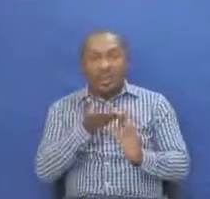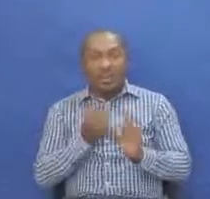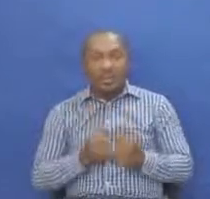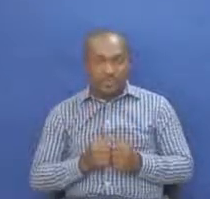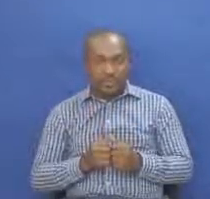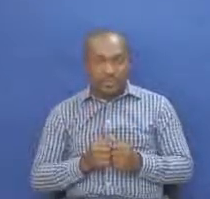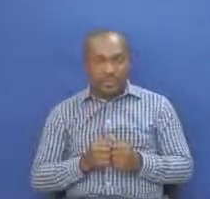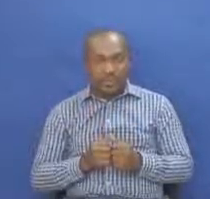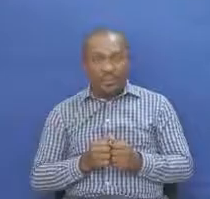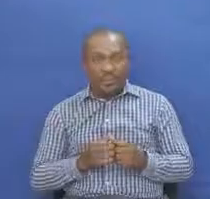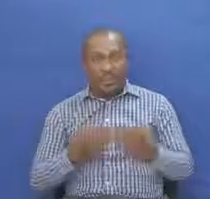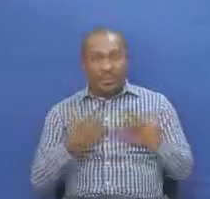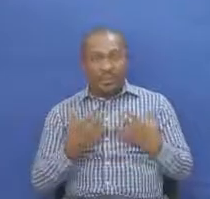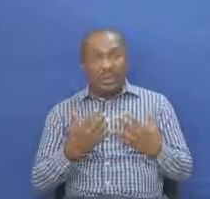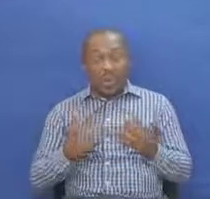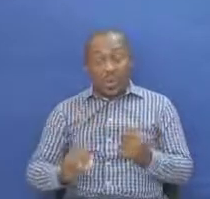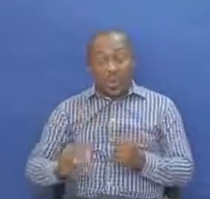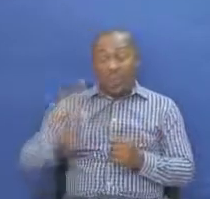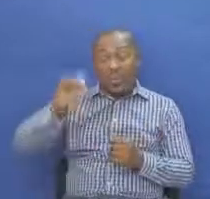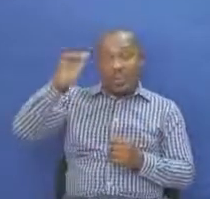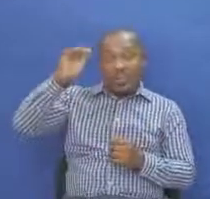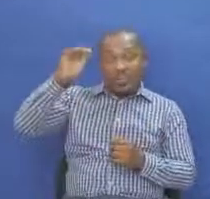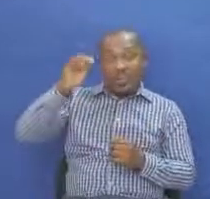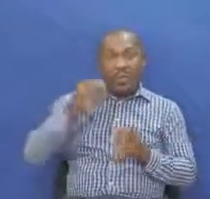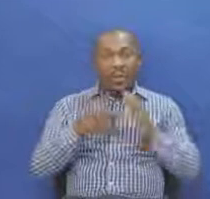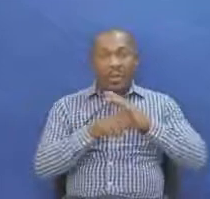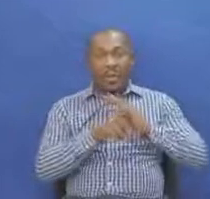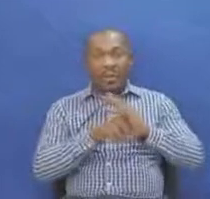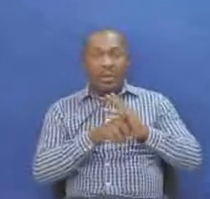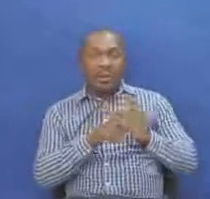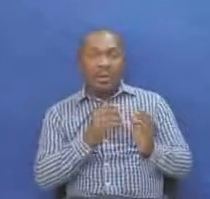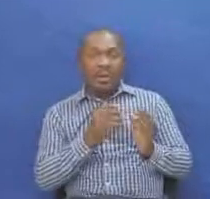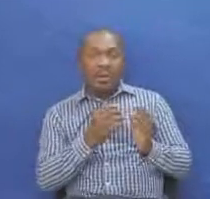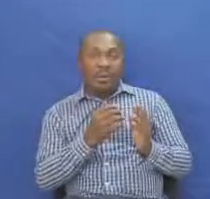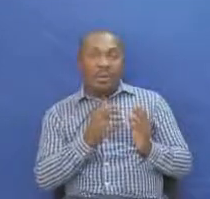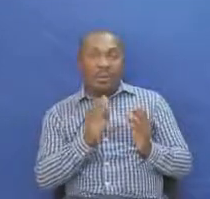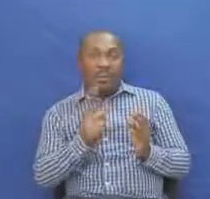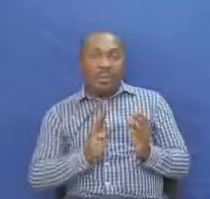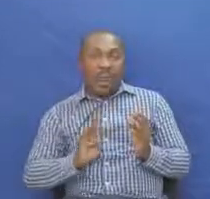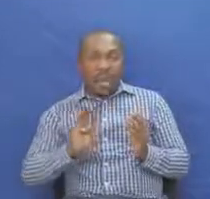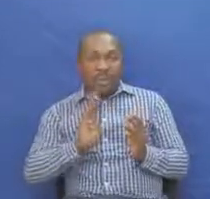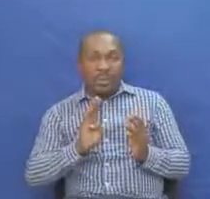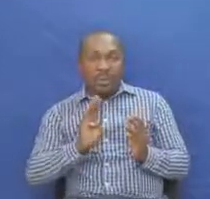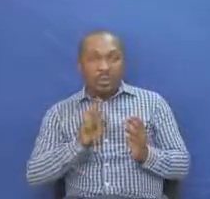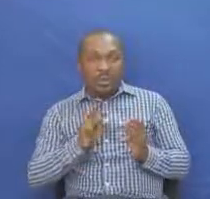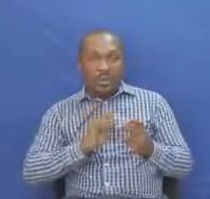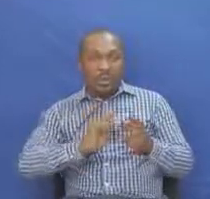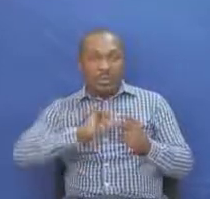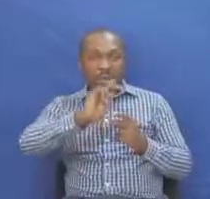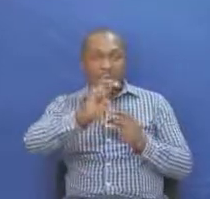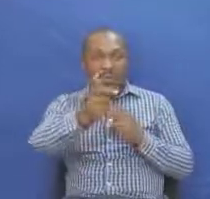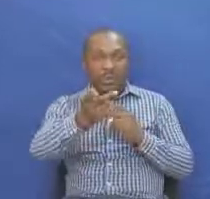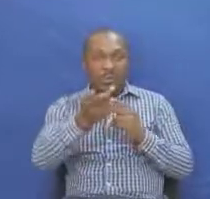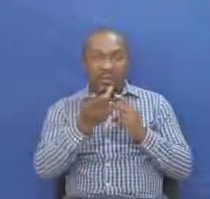about. Growth in biology specifically, we say, is a reversible or a